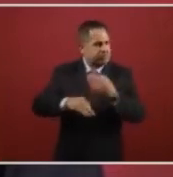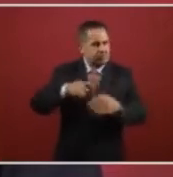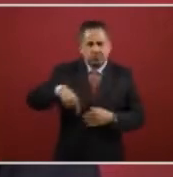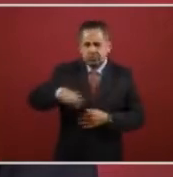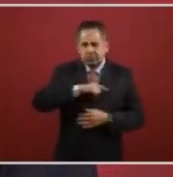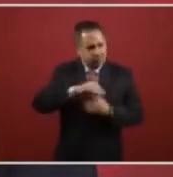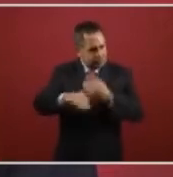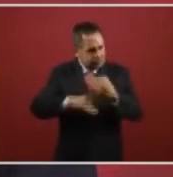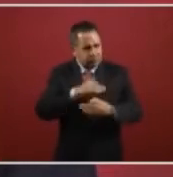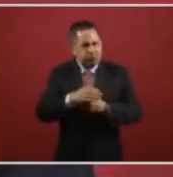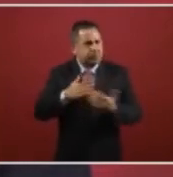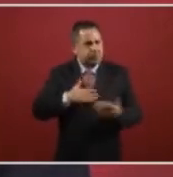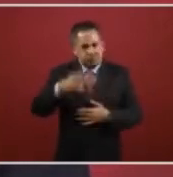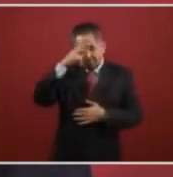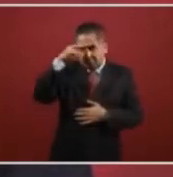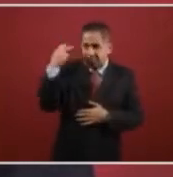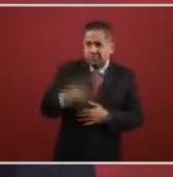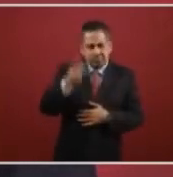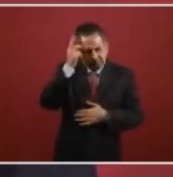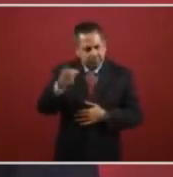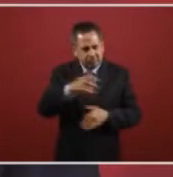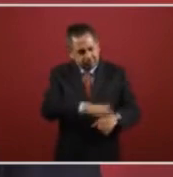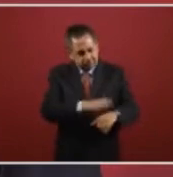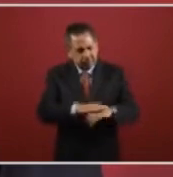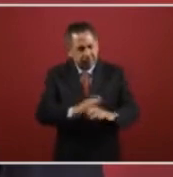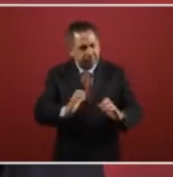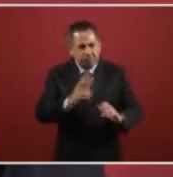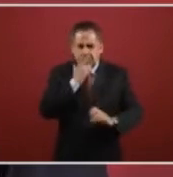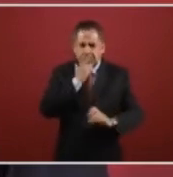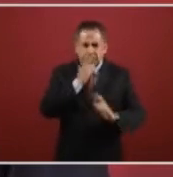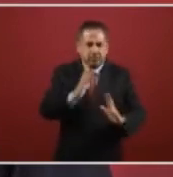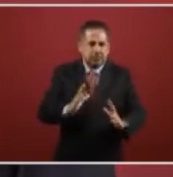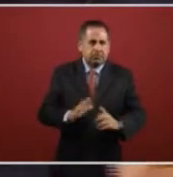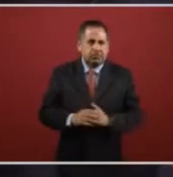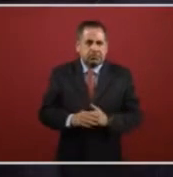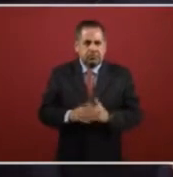of all of us. It belongs to all of us, to the Mexicans.